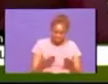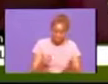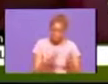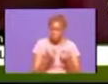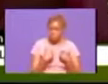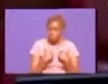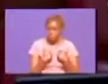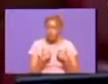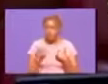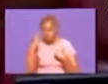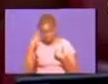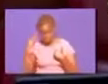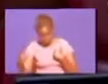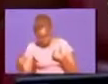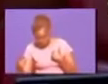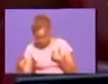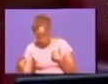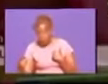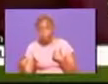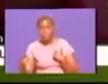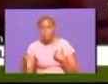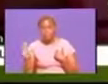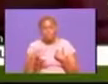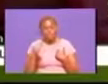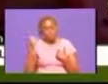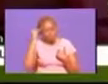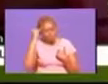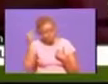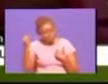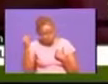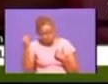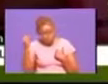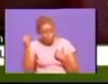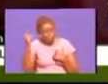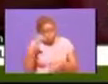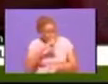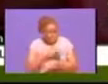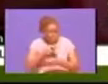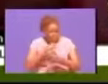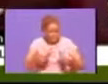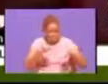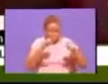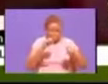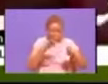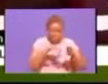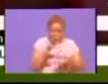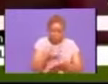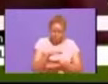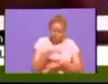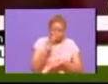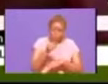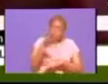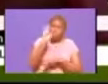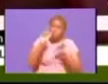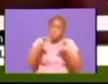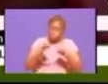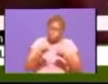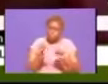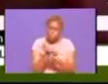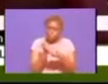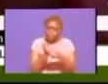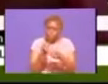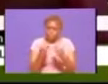had a dream that I never thought that maybe one day I'll be a member of Parliament. And today, God has made it possible. So the hustler nation,